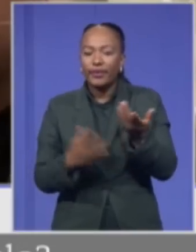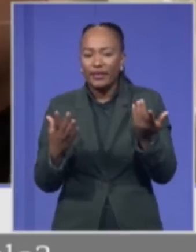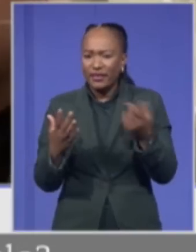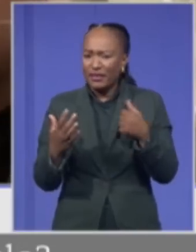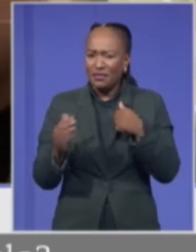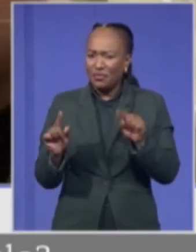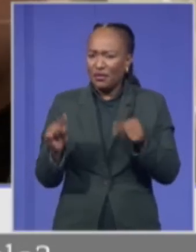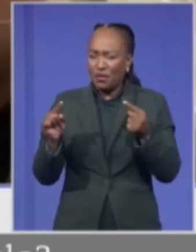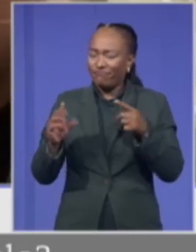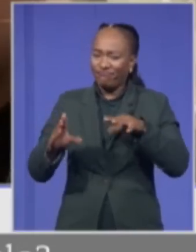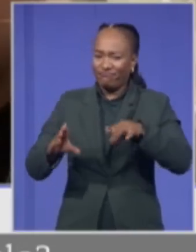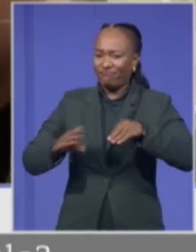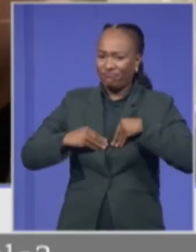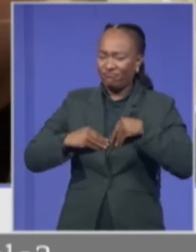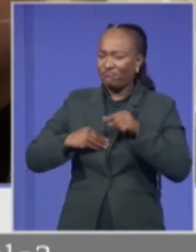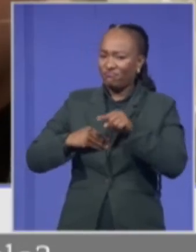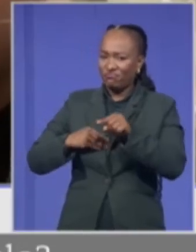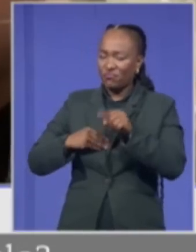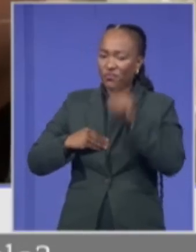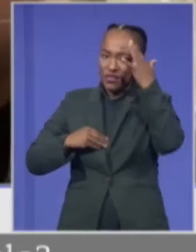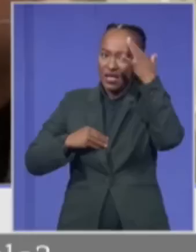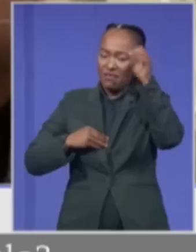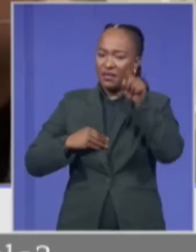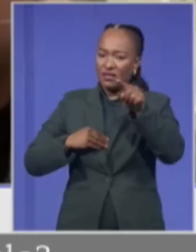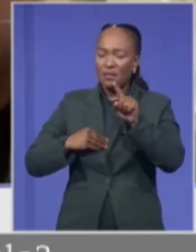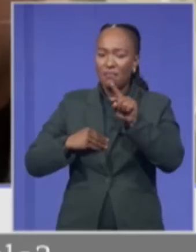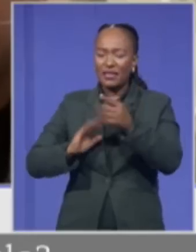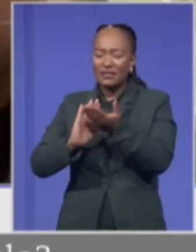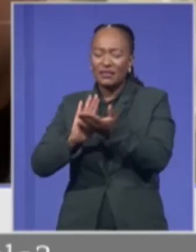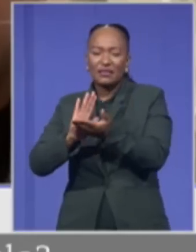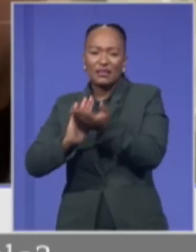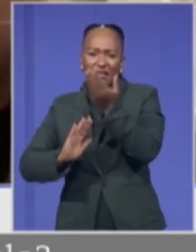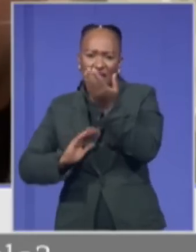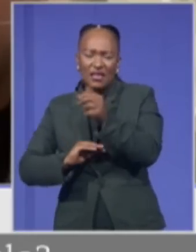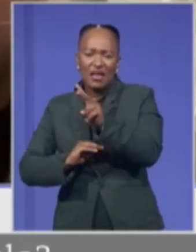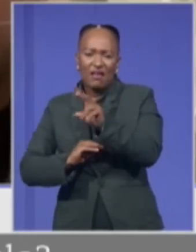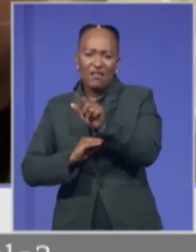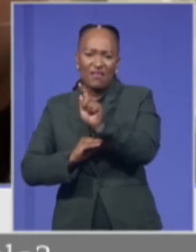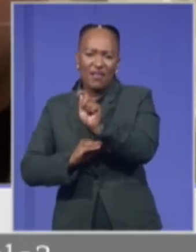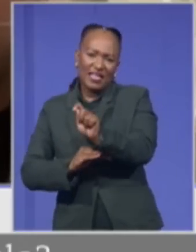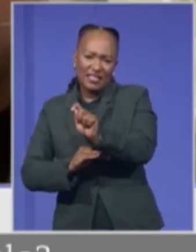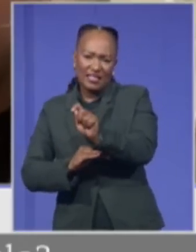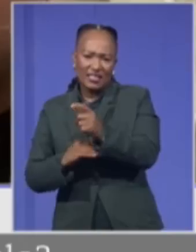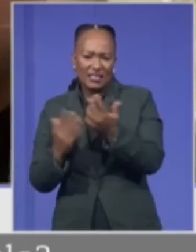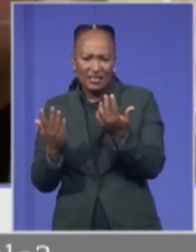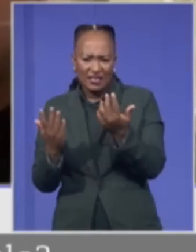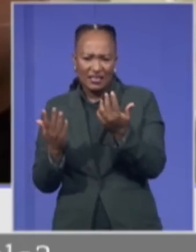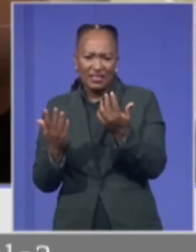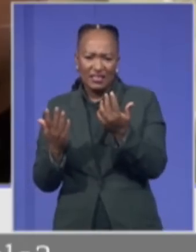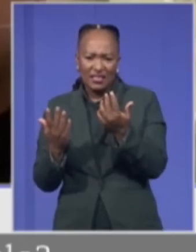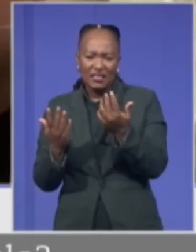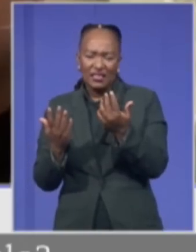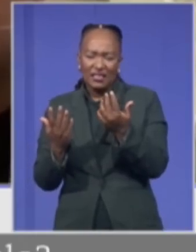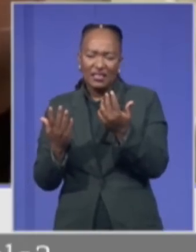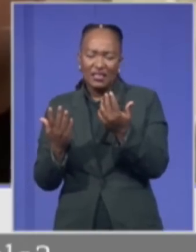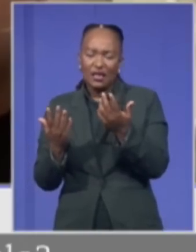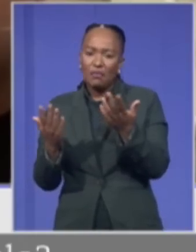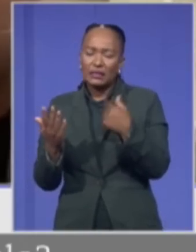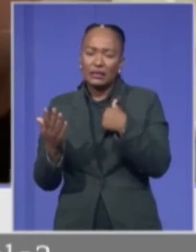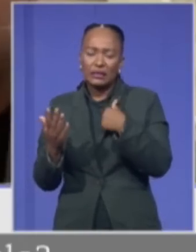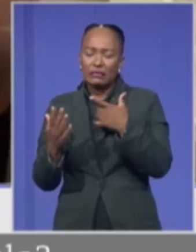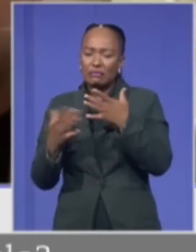re ka dumelelago gore mmušo wa rena o fetiše lekgetho le ka ba rena le kgatelelo ya mašeleng